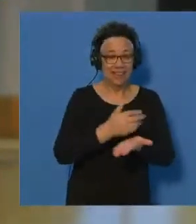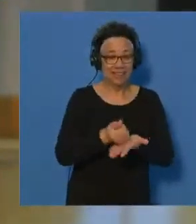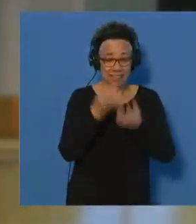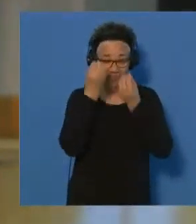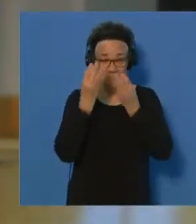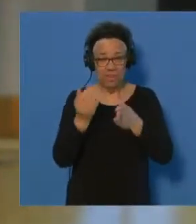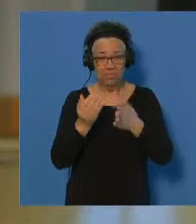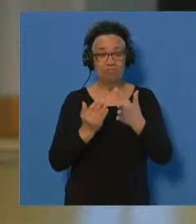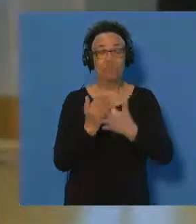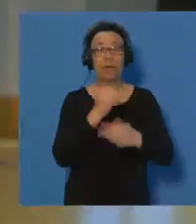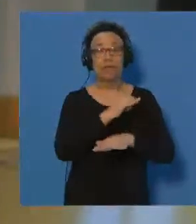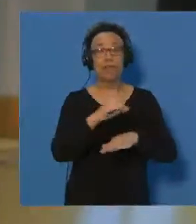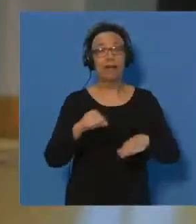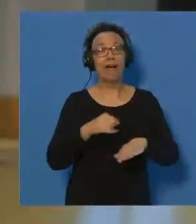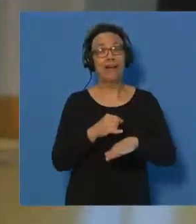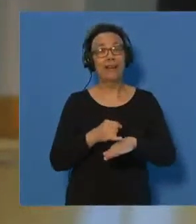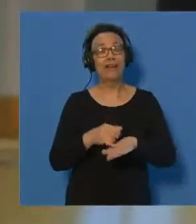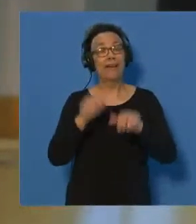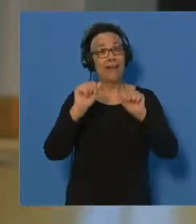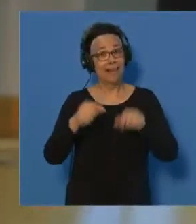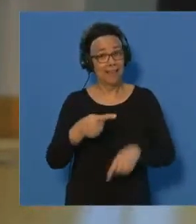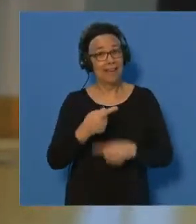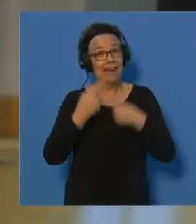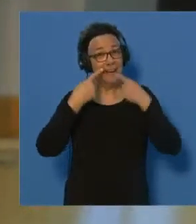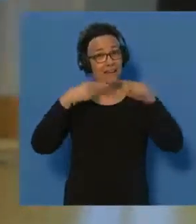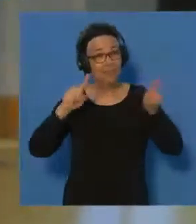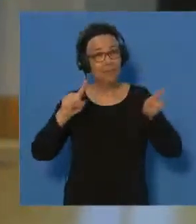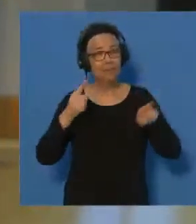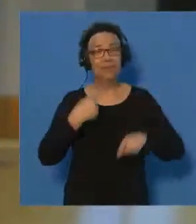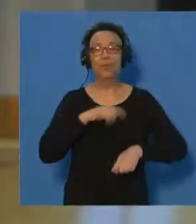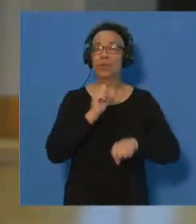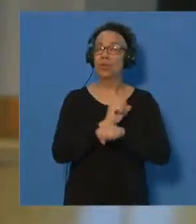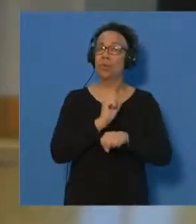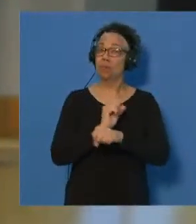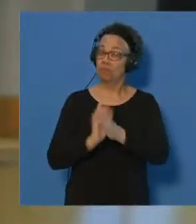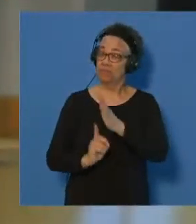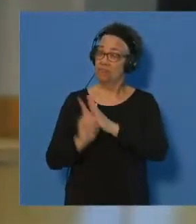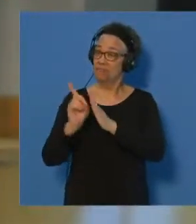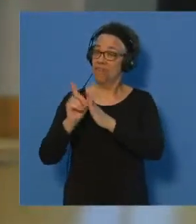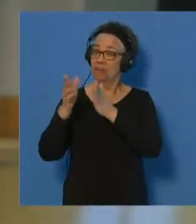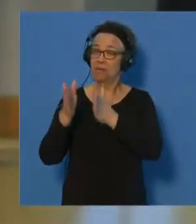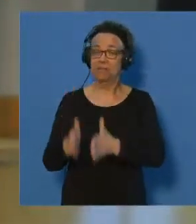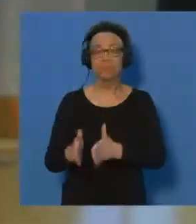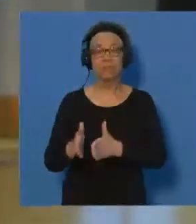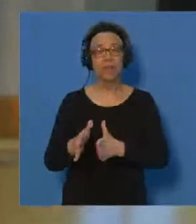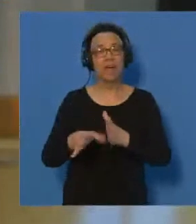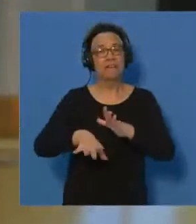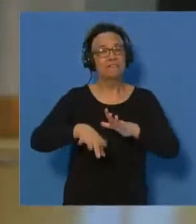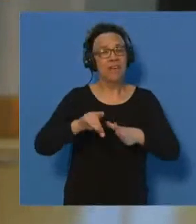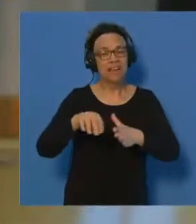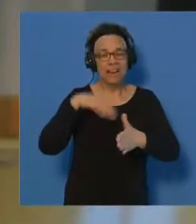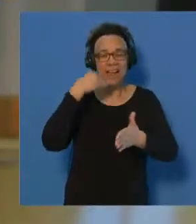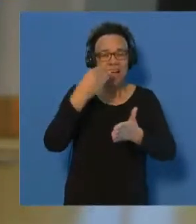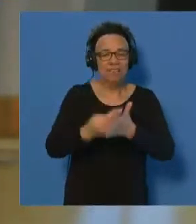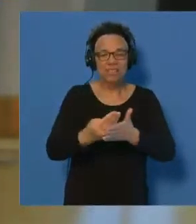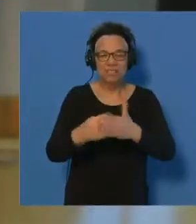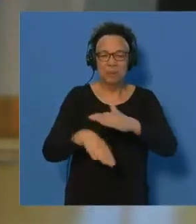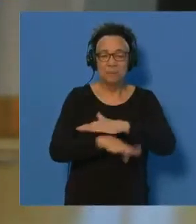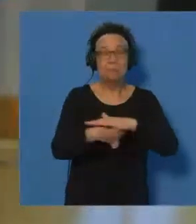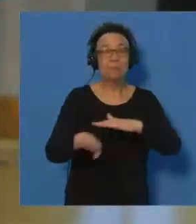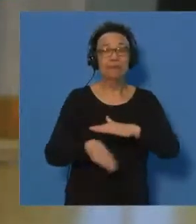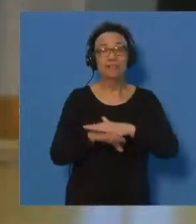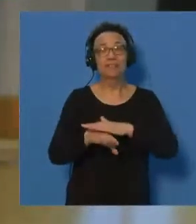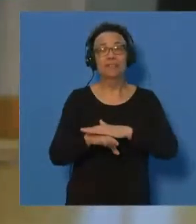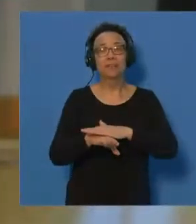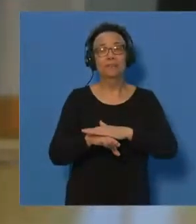island. I can announce that the Health Council is working with developers to make some evidence-based enhancements to the platform to serve